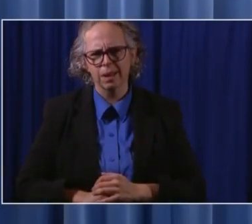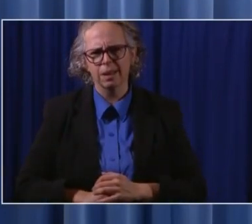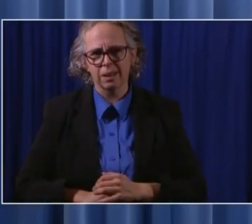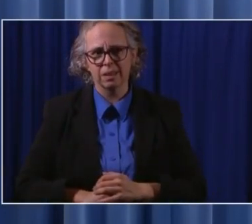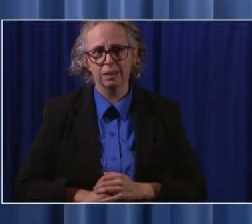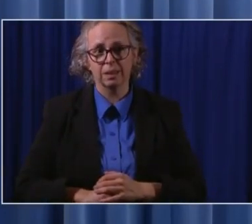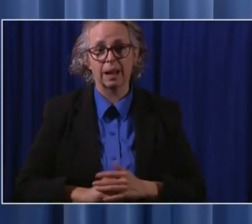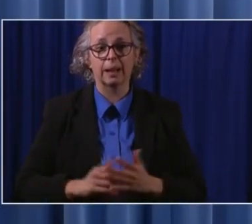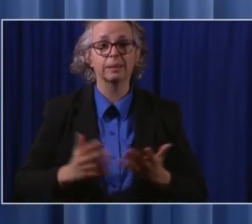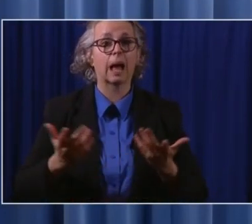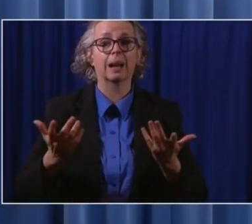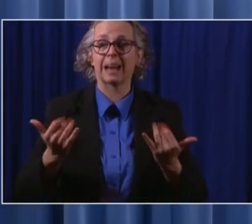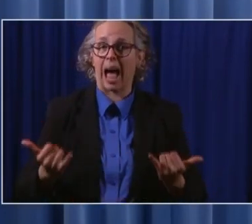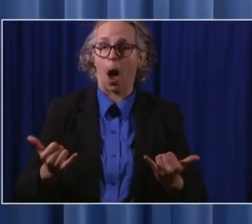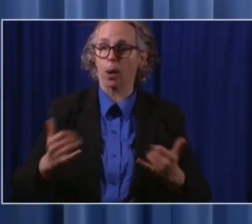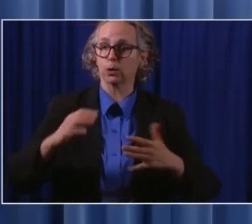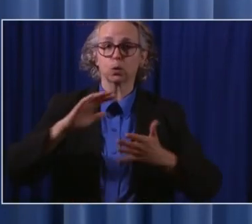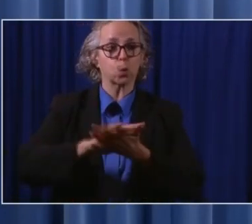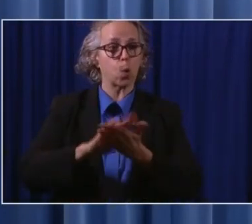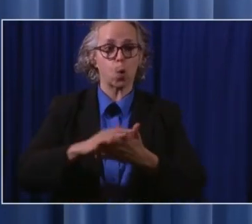a guidebook to do that.